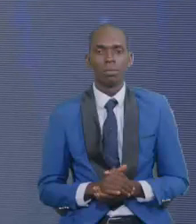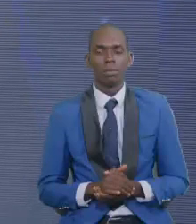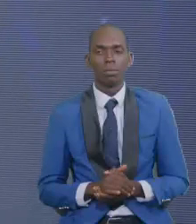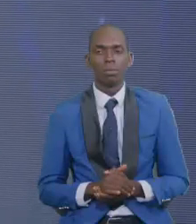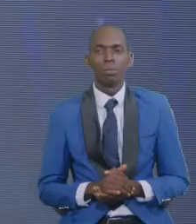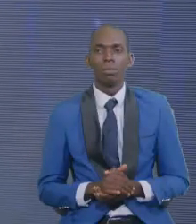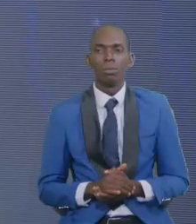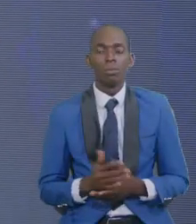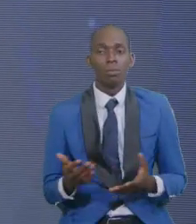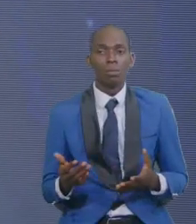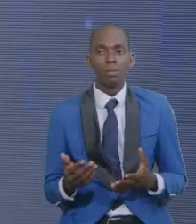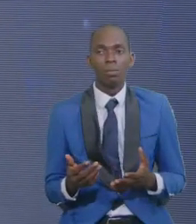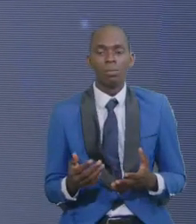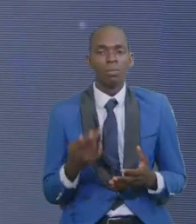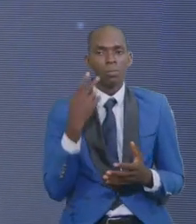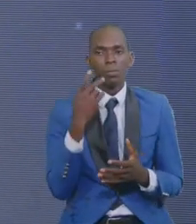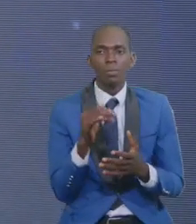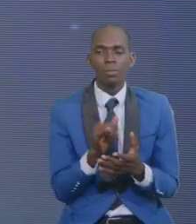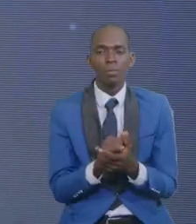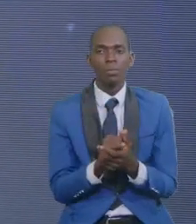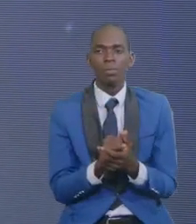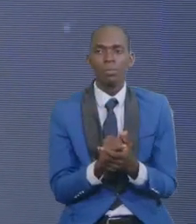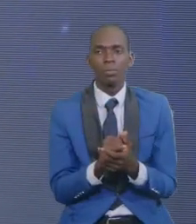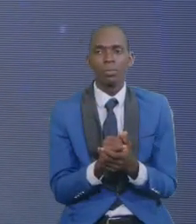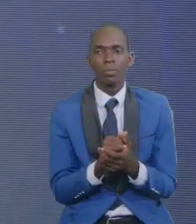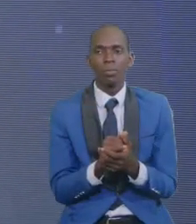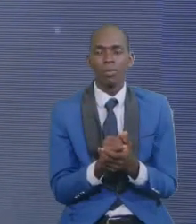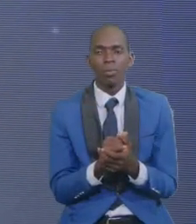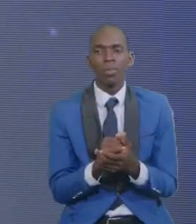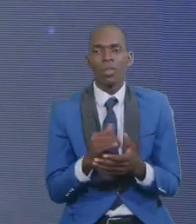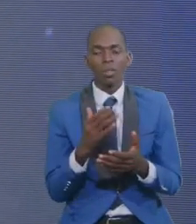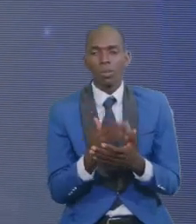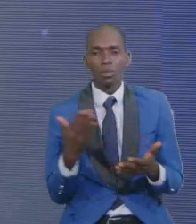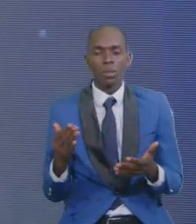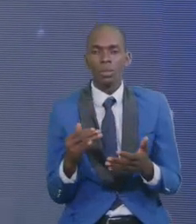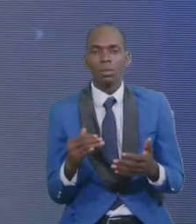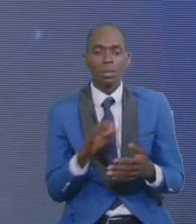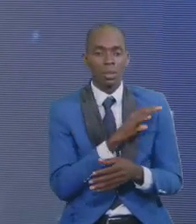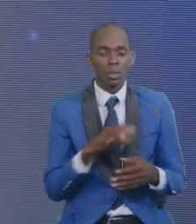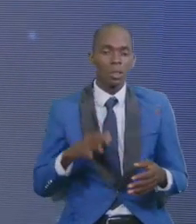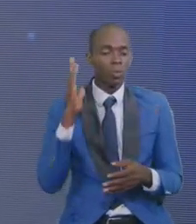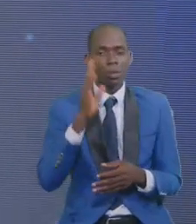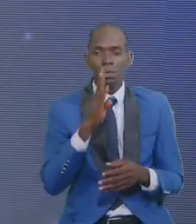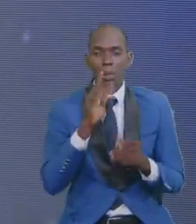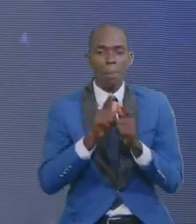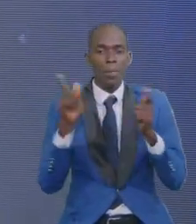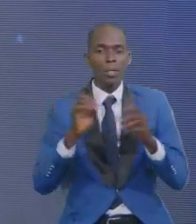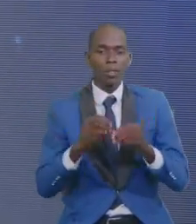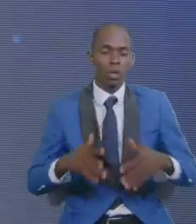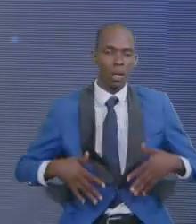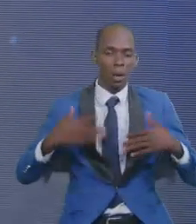Christ will be big in your heart, mighty in your life. And Christ